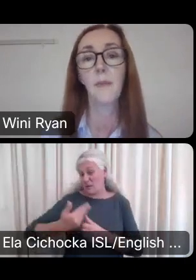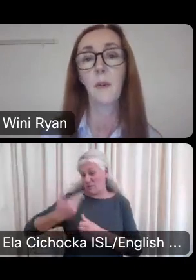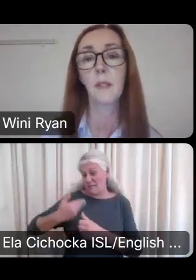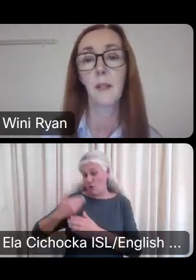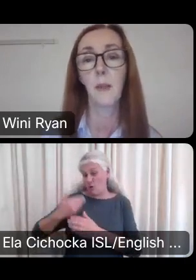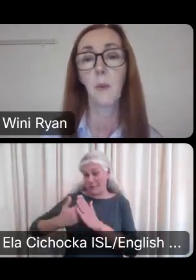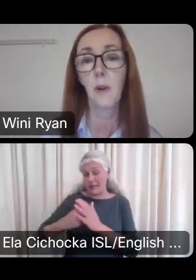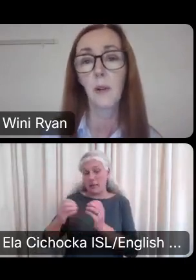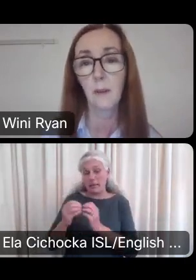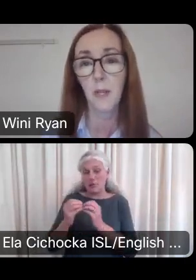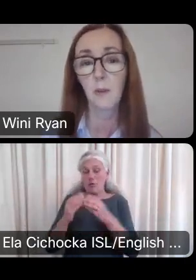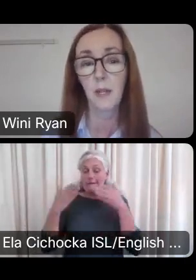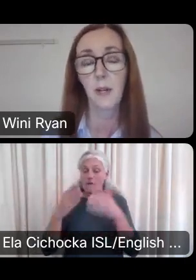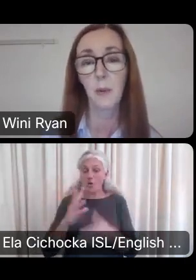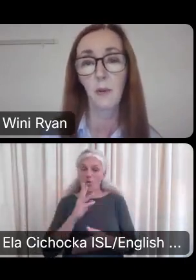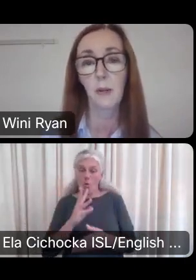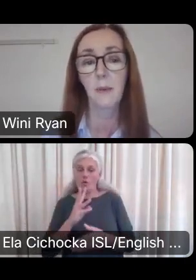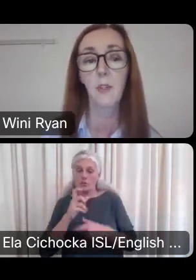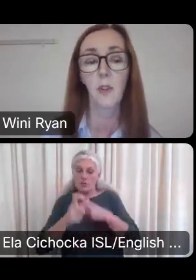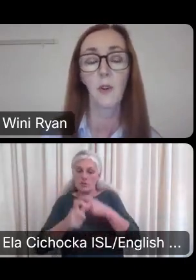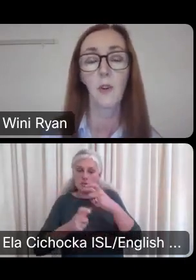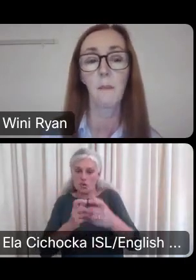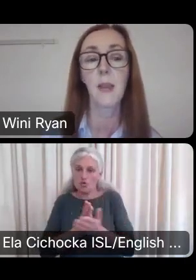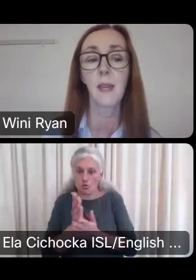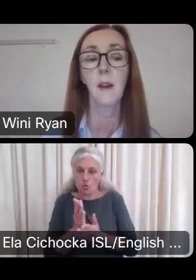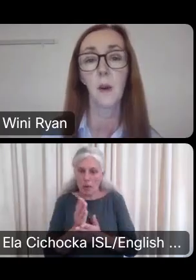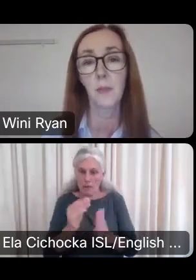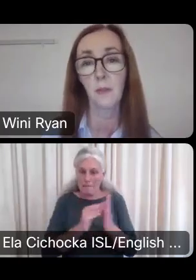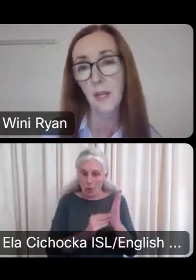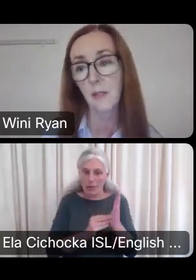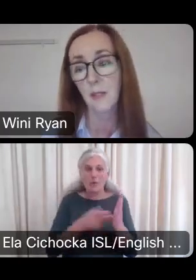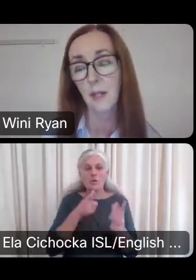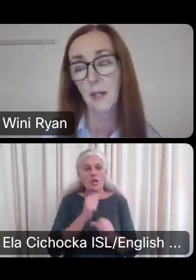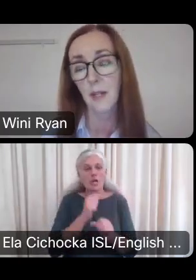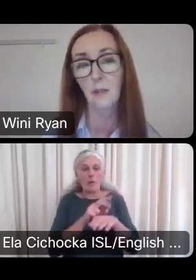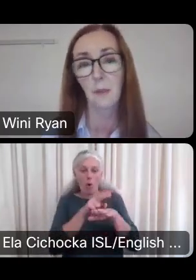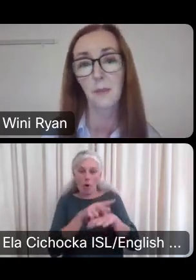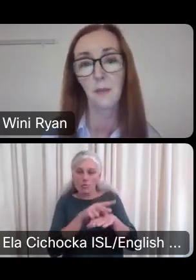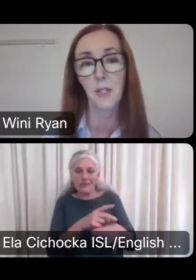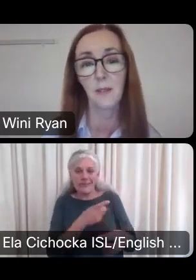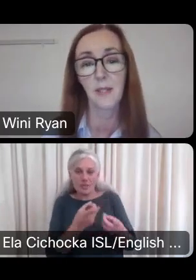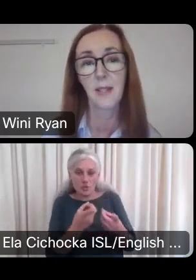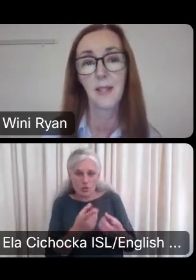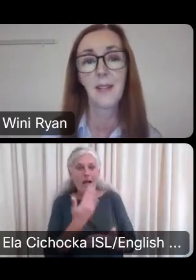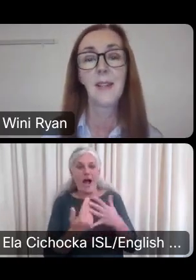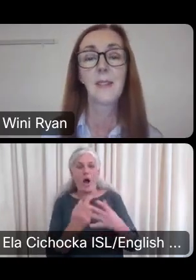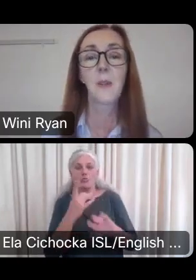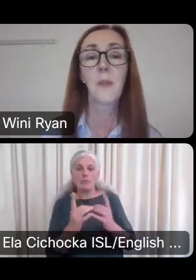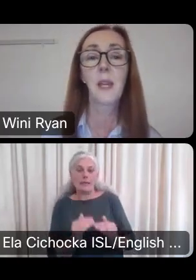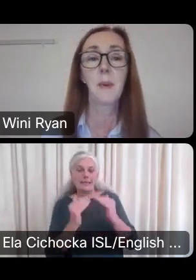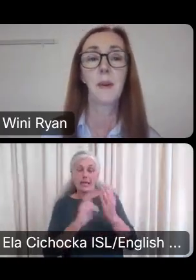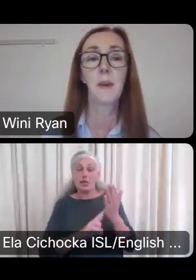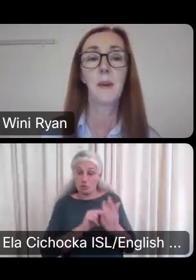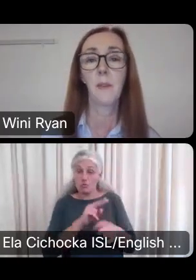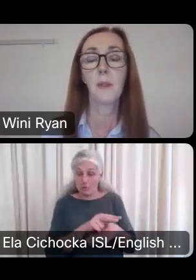we're focusing on the words that we use now in our program, I'm going to talk about making observations and how to use observations. So